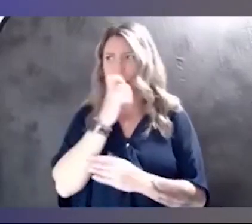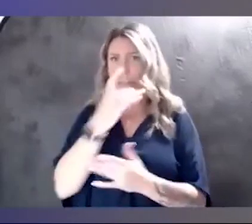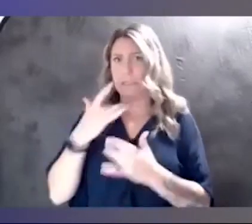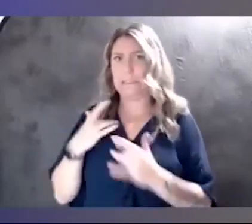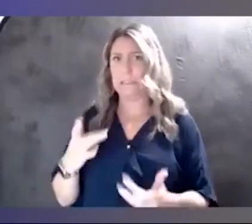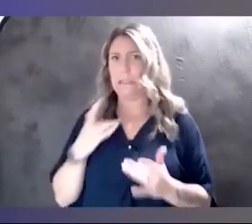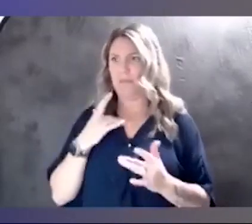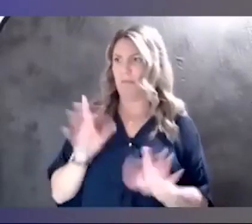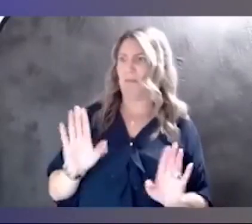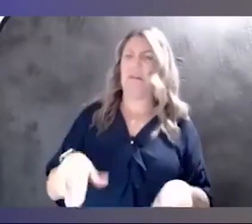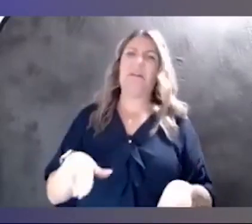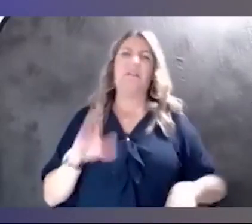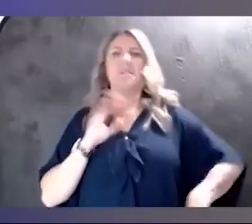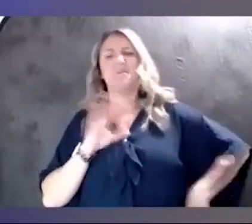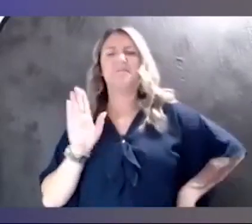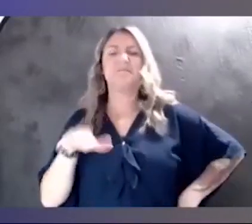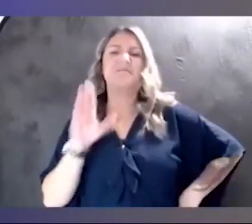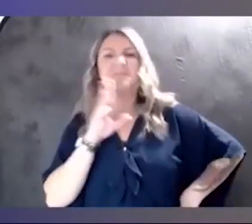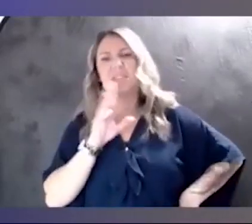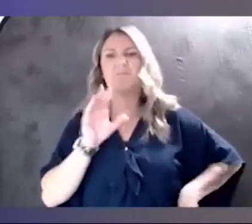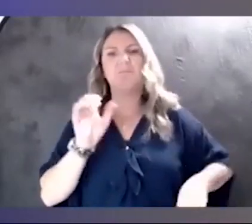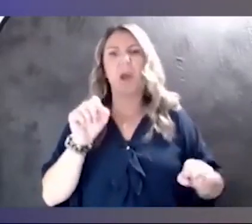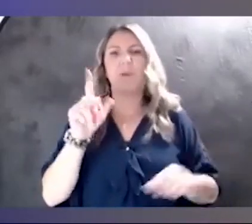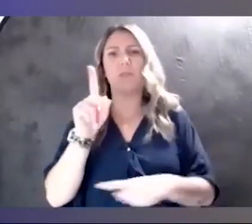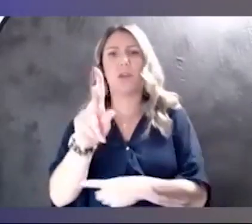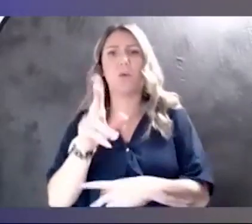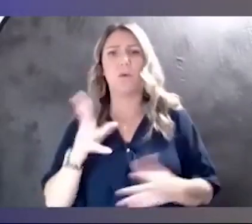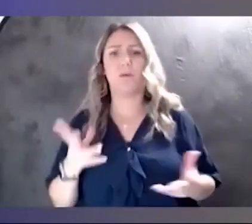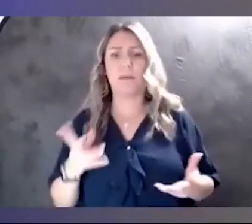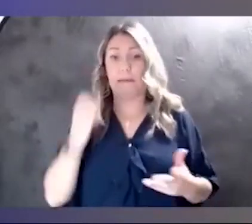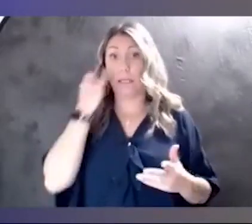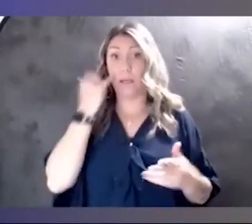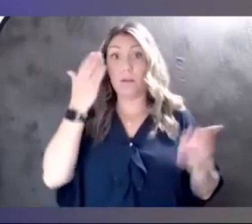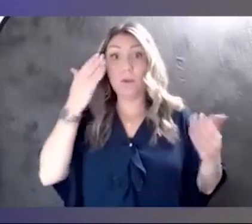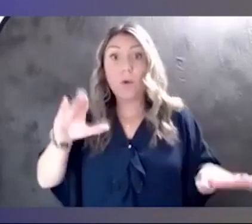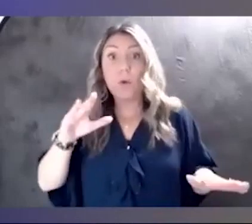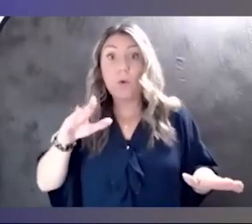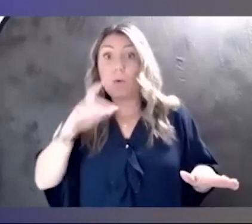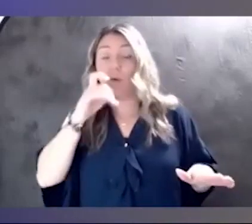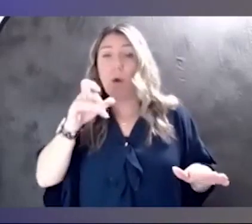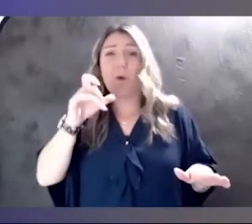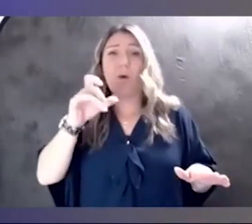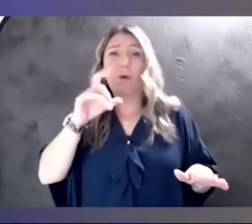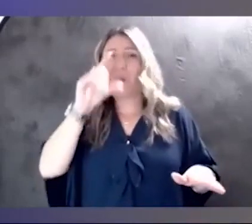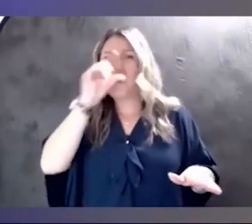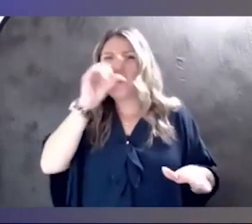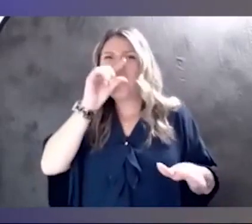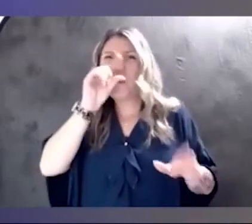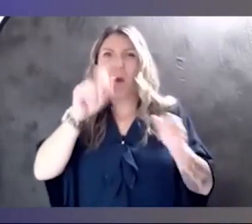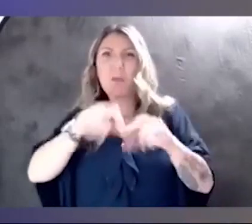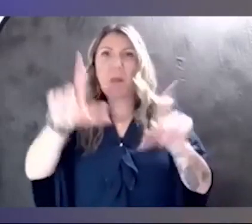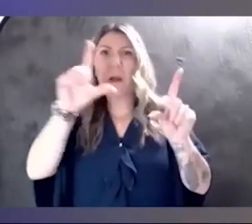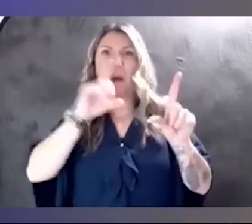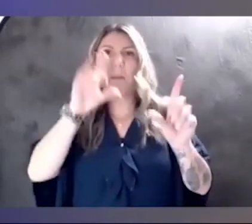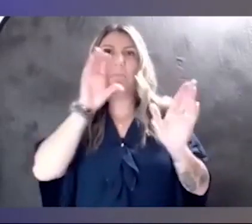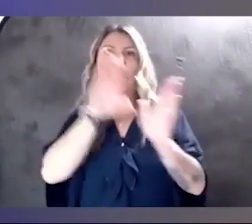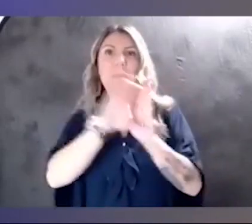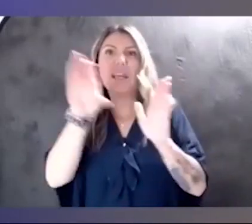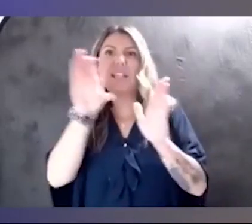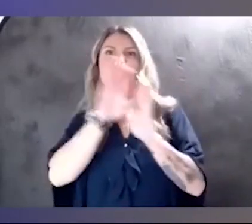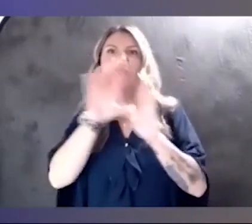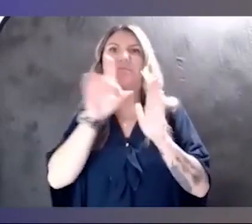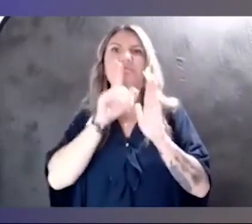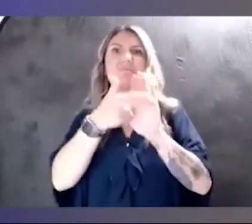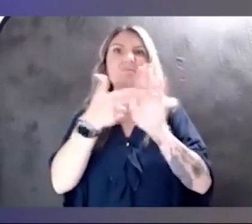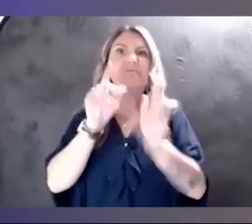oh, well, it's probably okay. If you don't know, don't go looking at pictures on Google and stuff and trying to diagnose yourself.